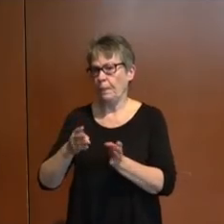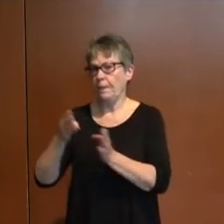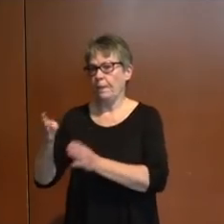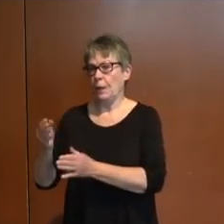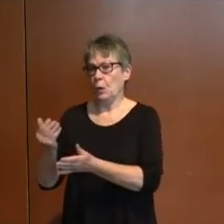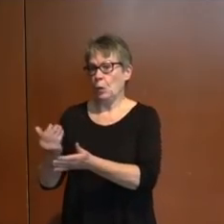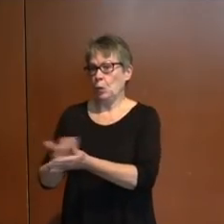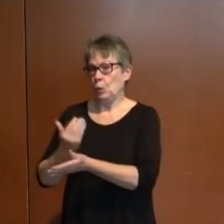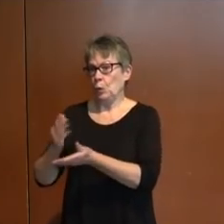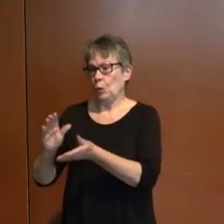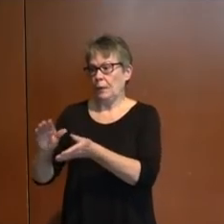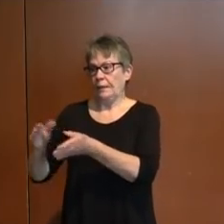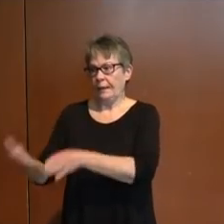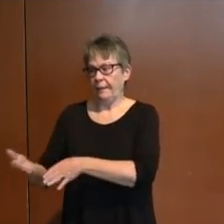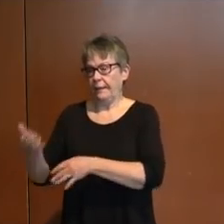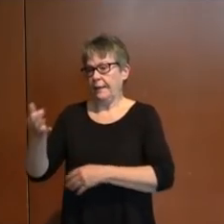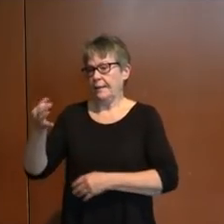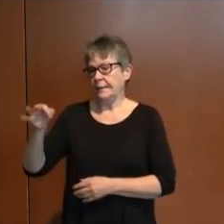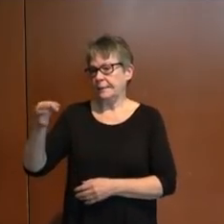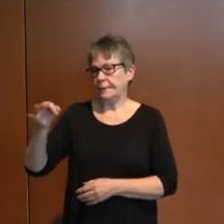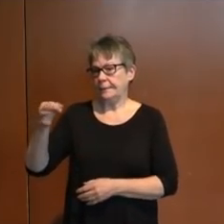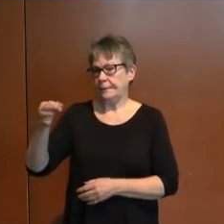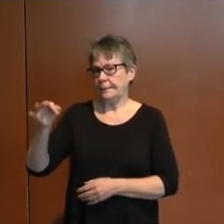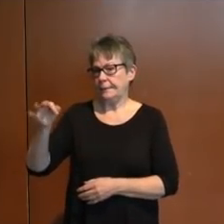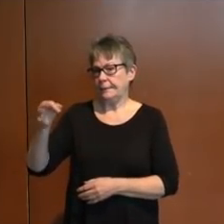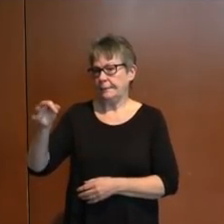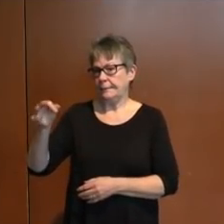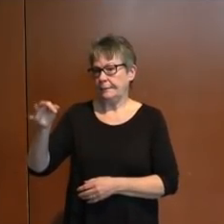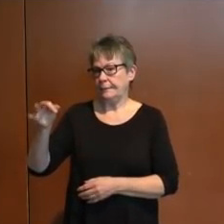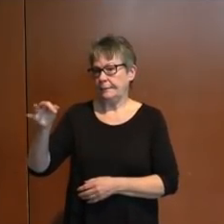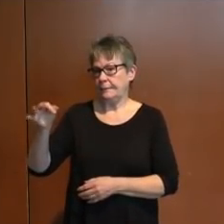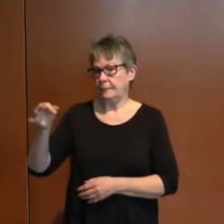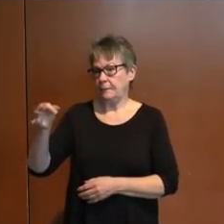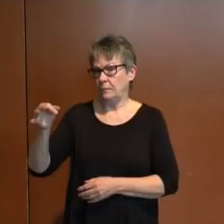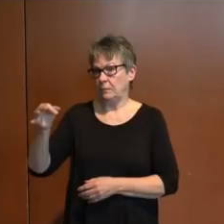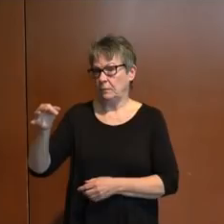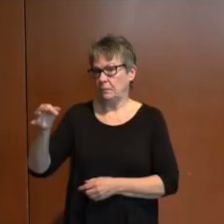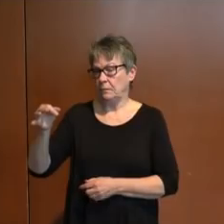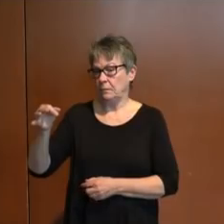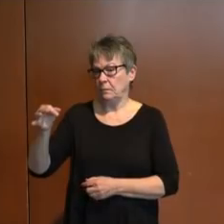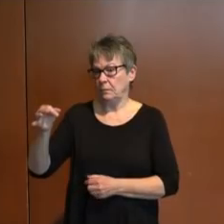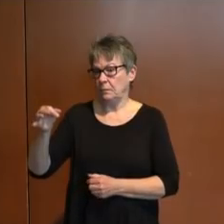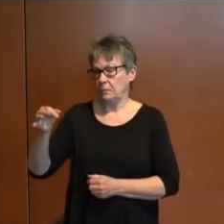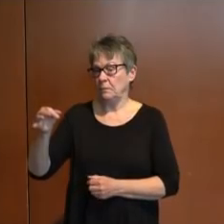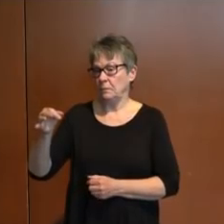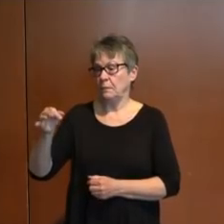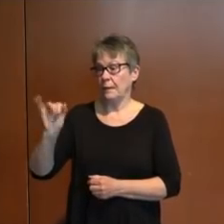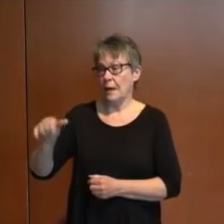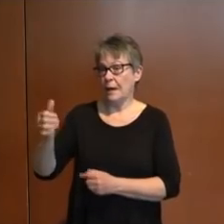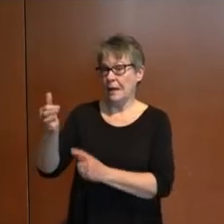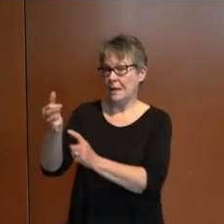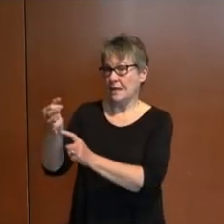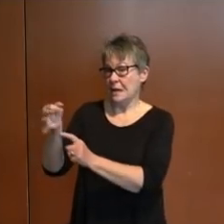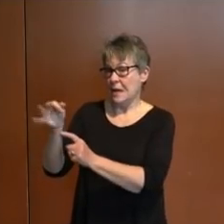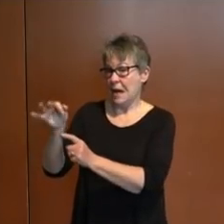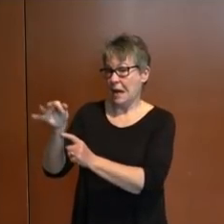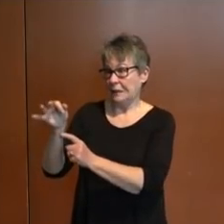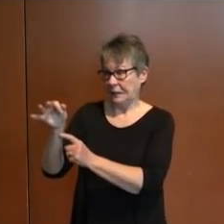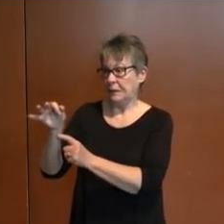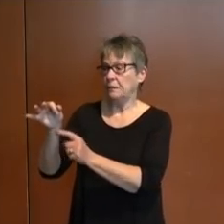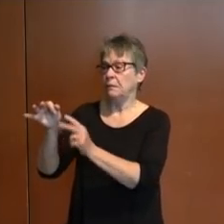19 new deaths have been reported. 3 of those deaths were associated with a long-term care